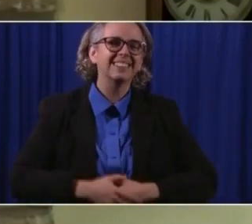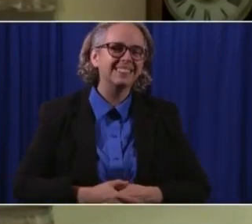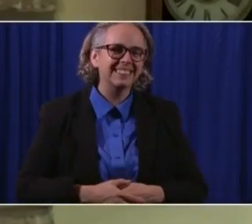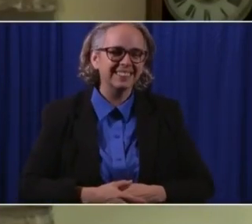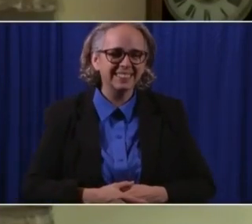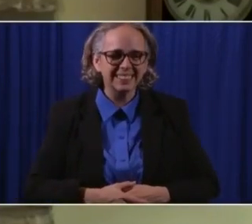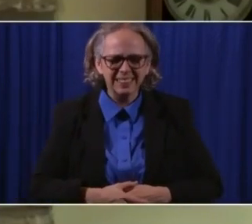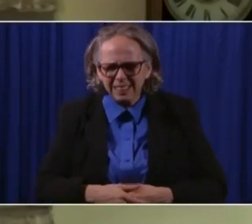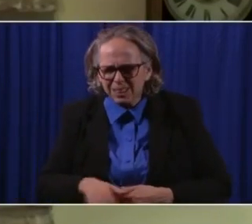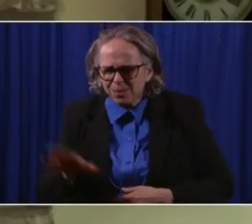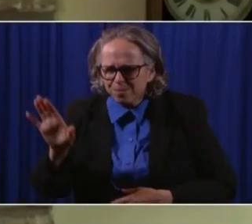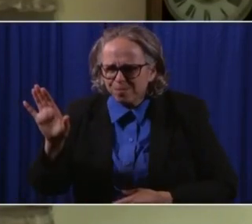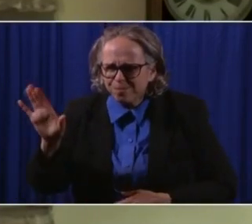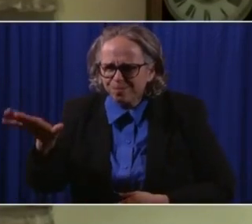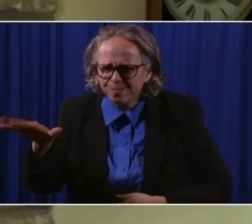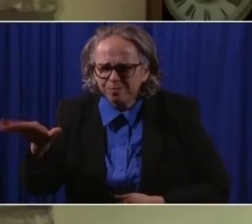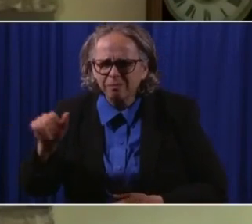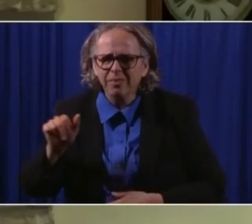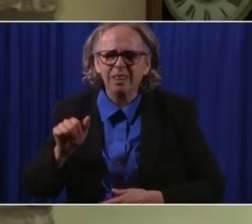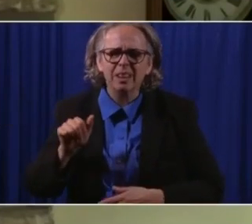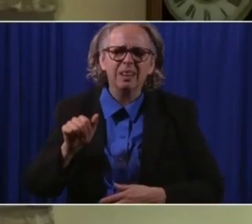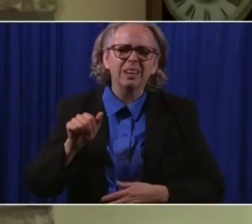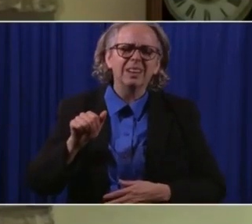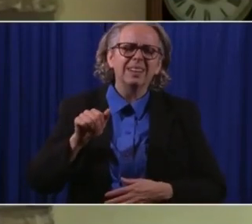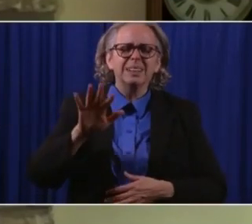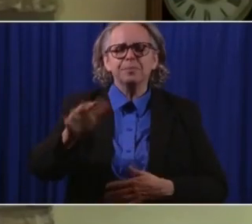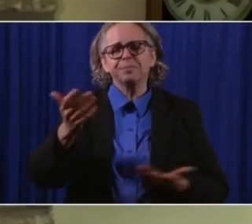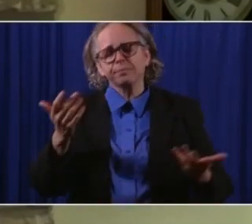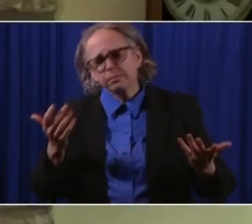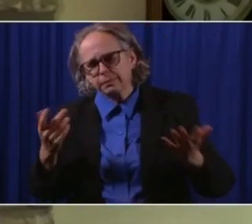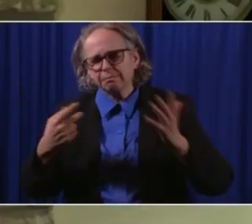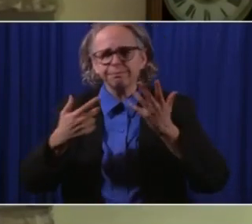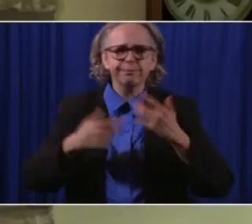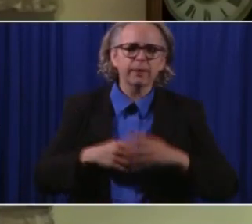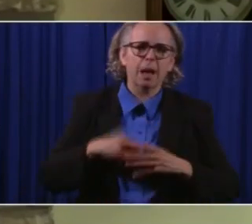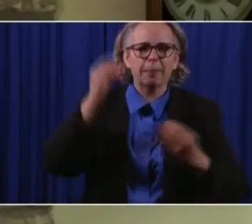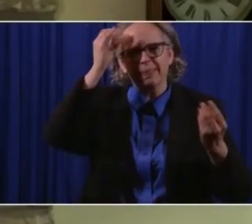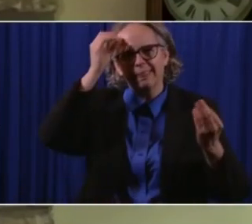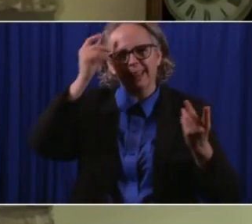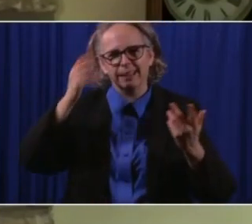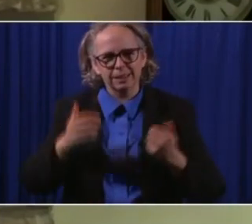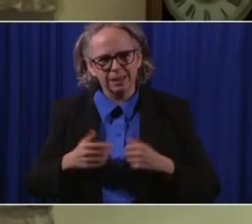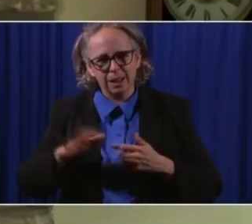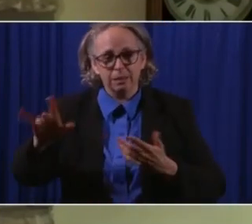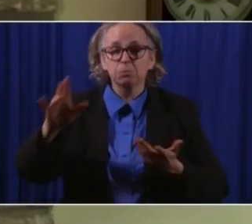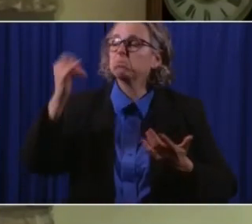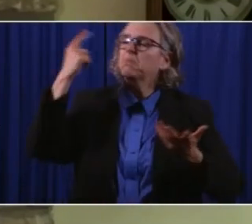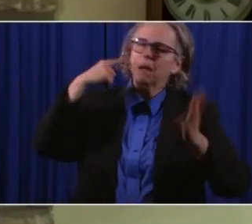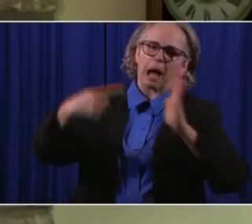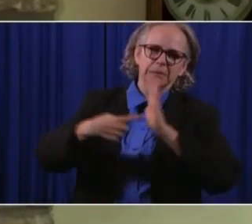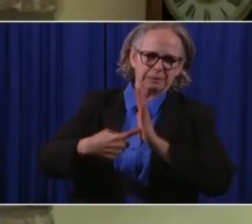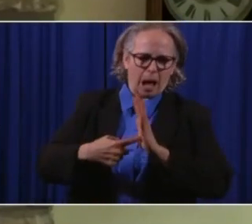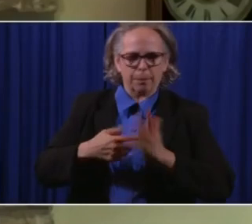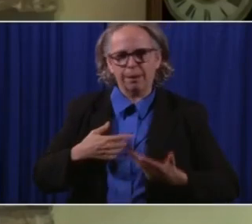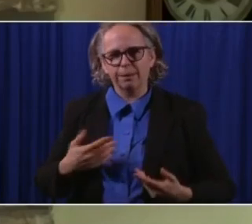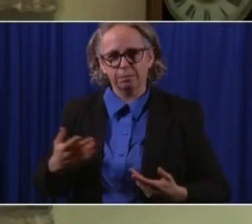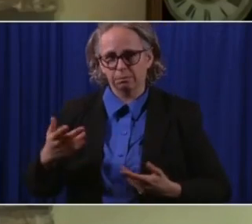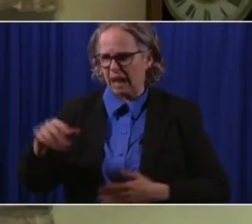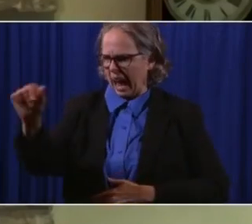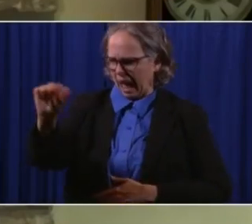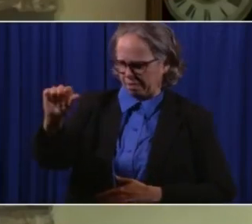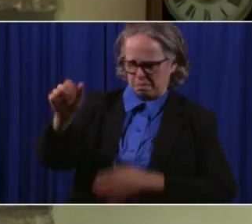In regard to, let's, a situation where one of the athletes on a team